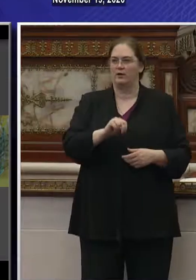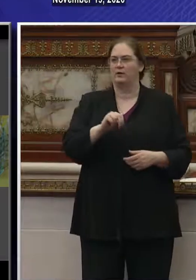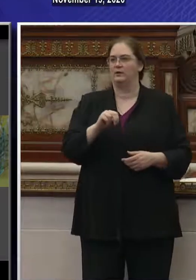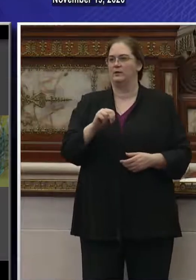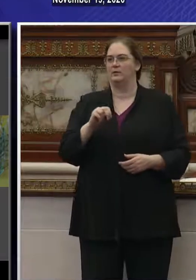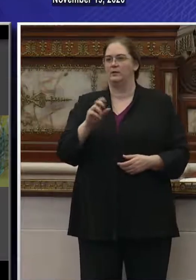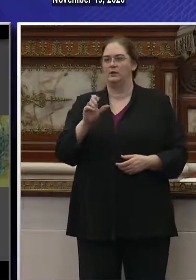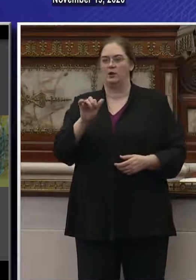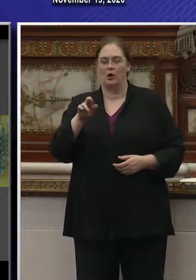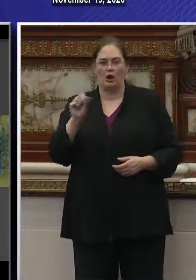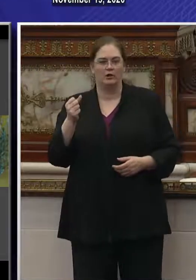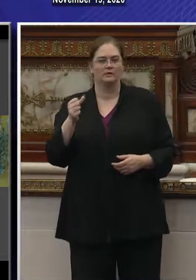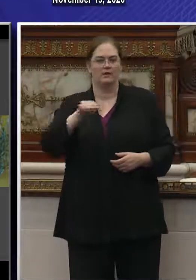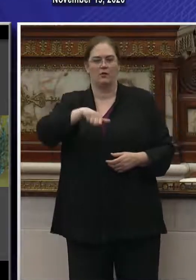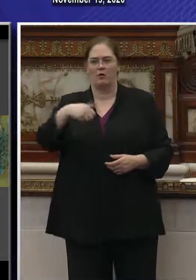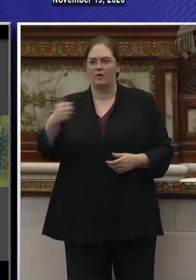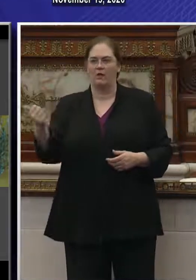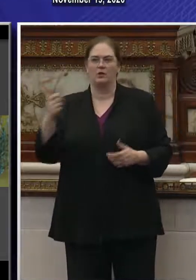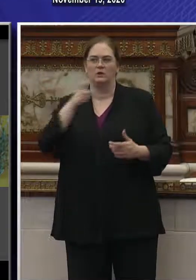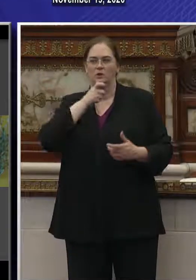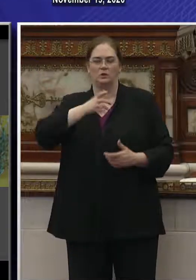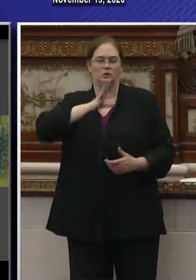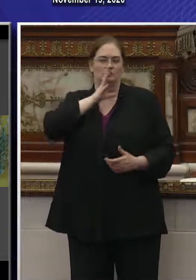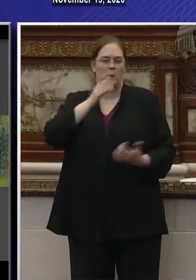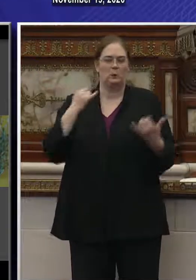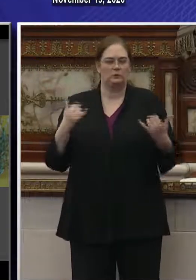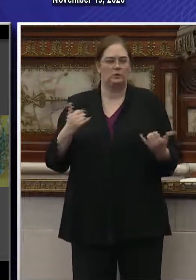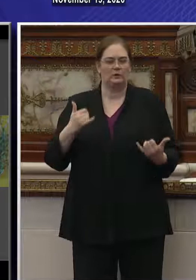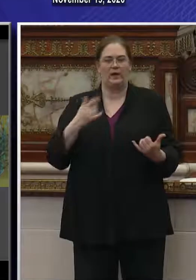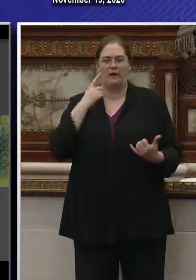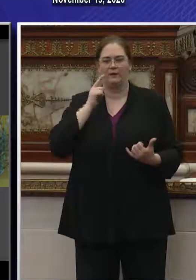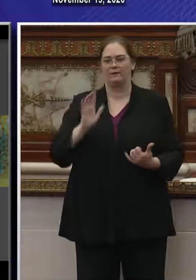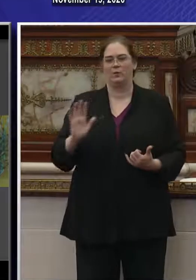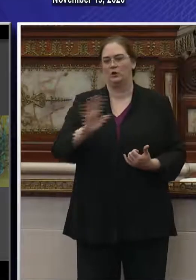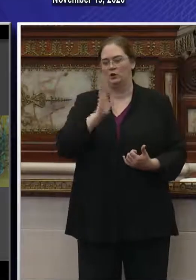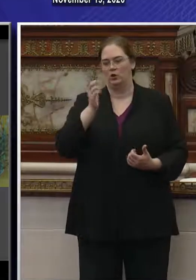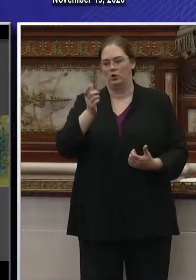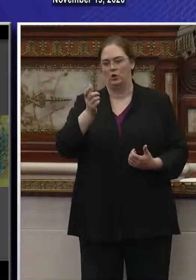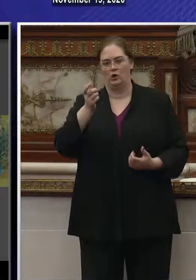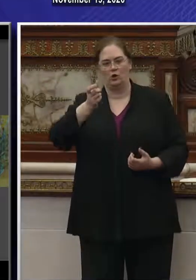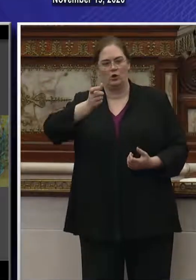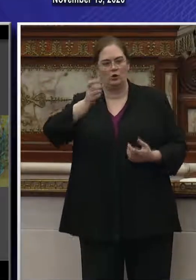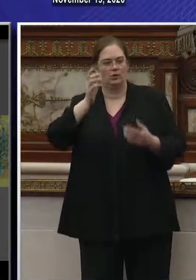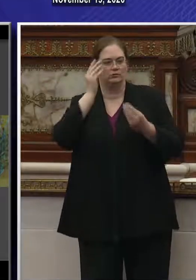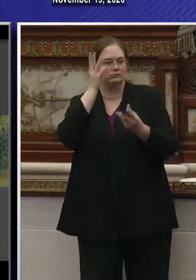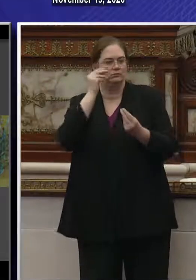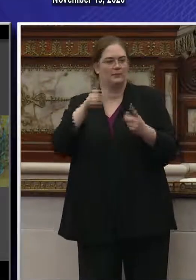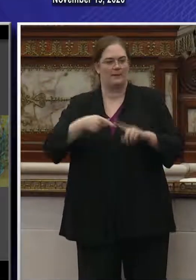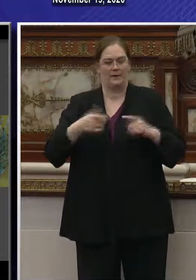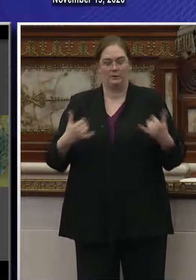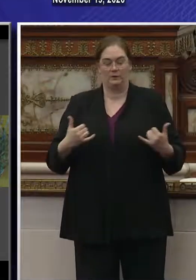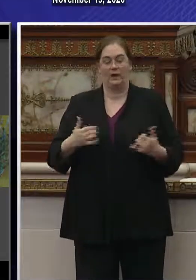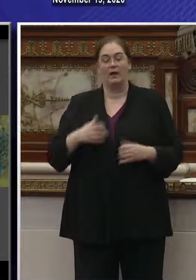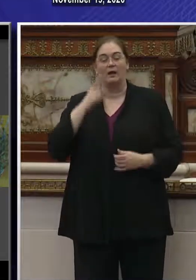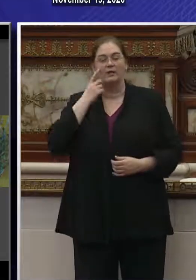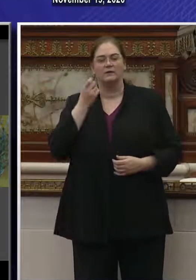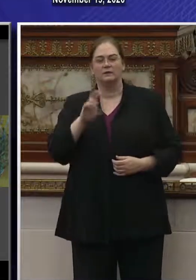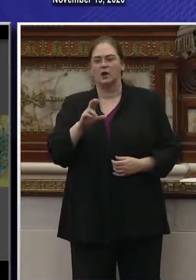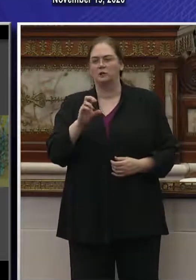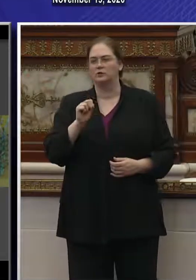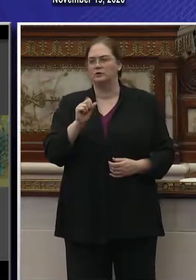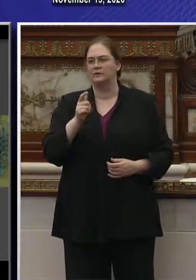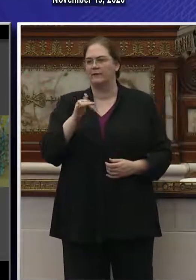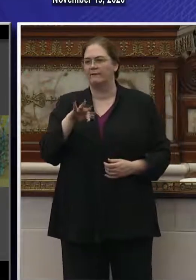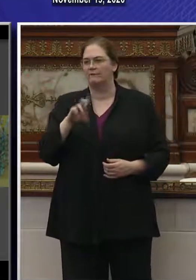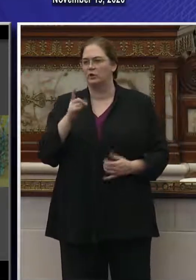Carnes, and all the others who spoke today for your insights into this. But I think if Dr.